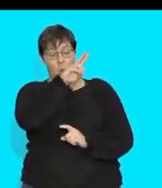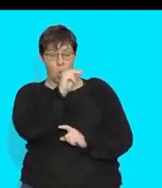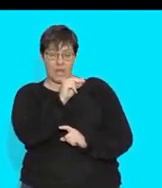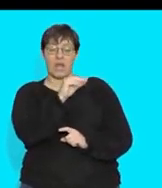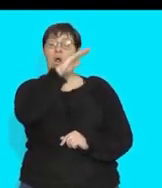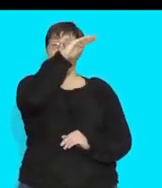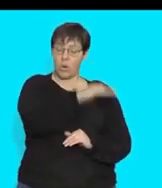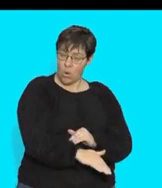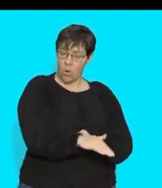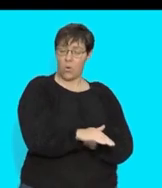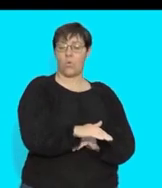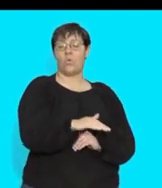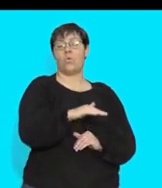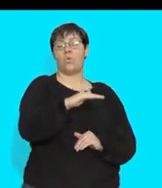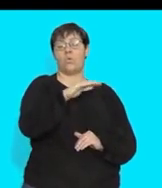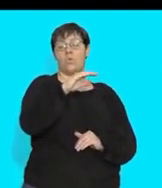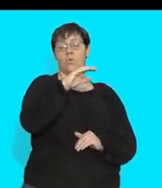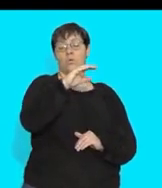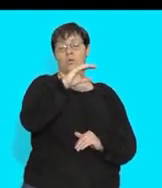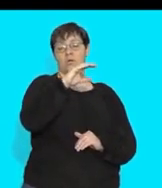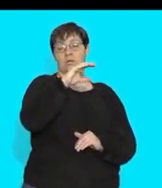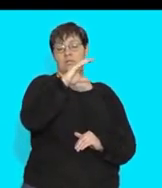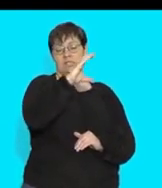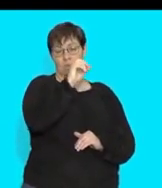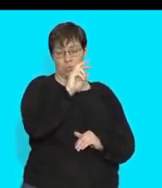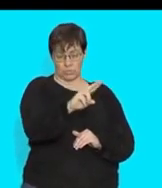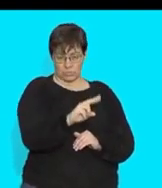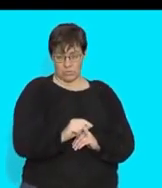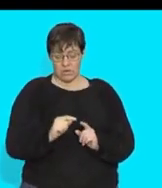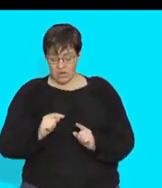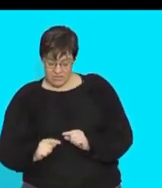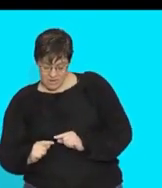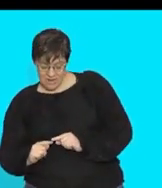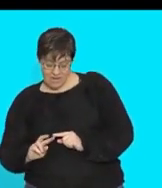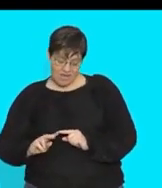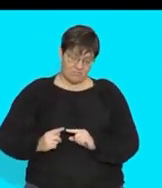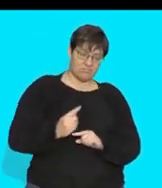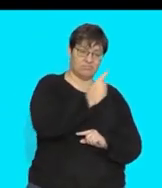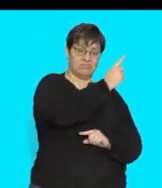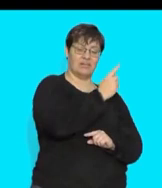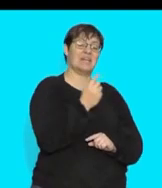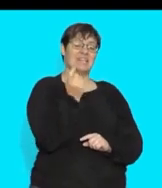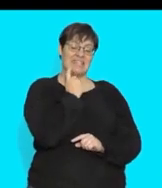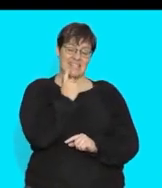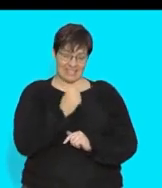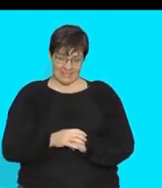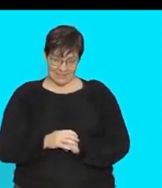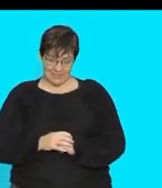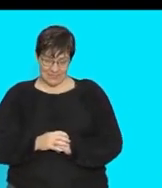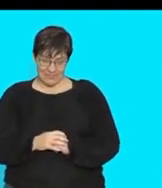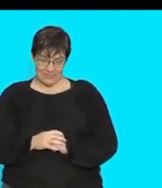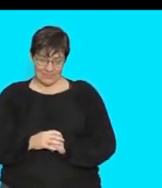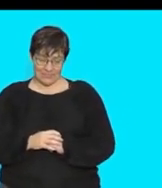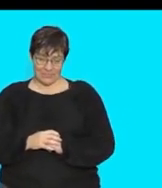In the lungs, we have a low concentration. Carbon dioxide moves down this concentration